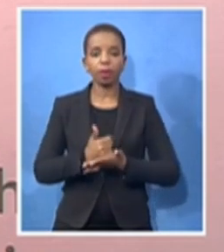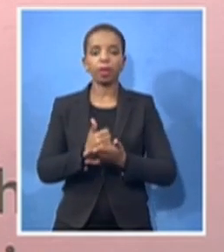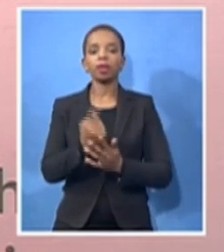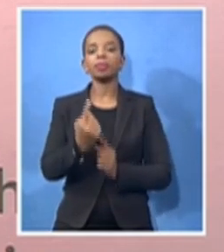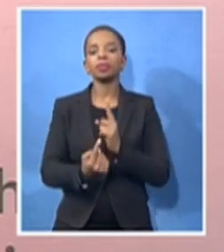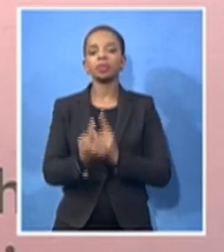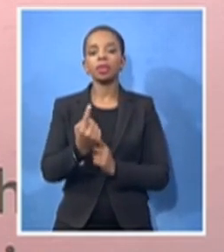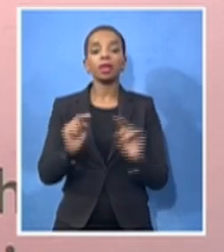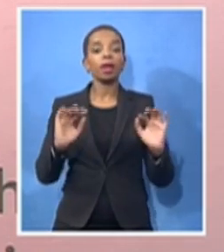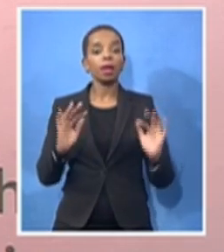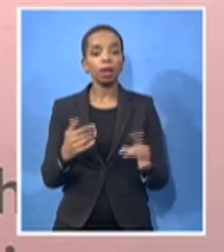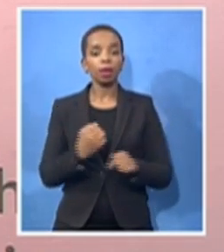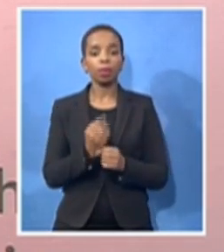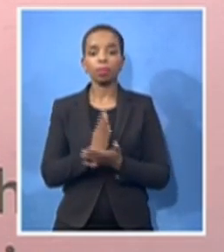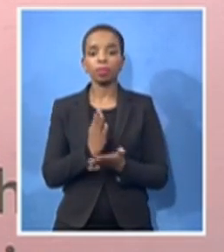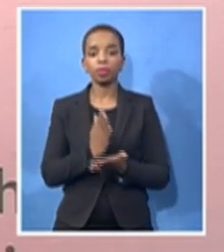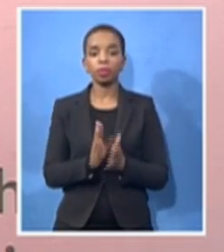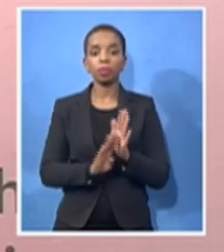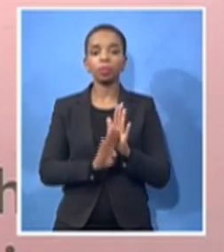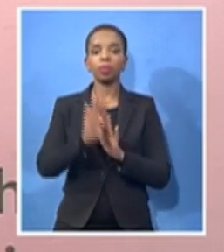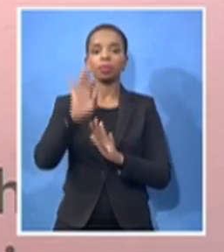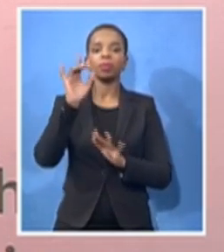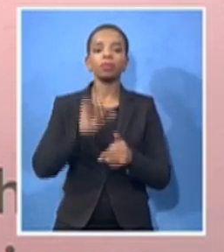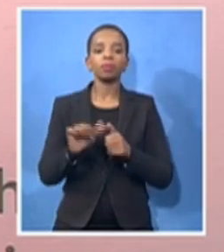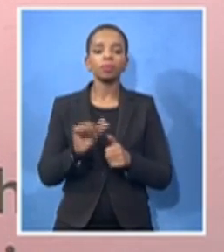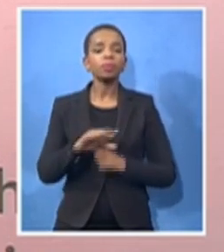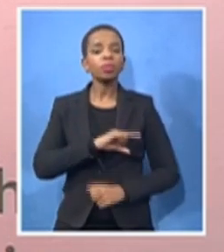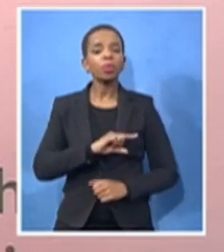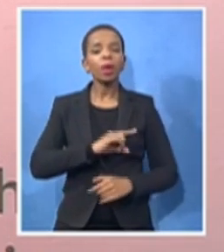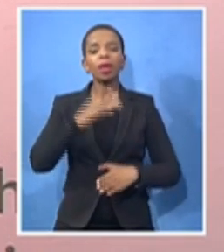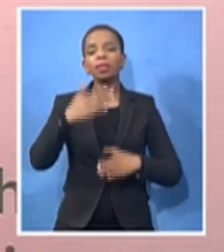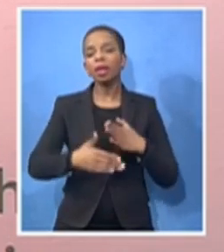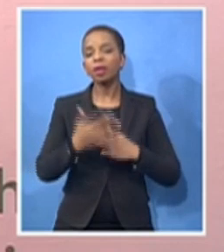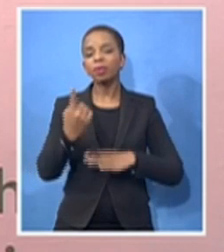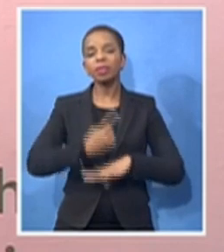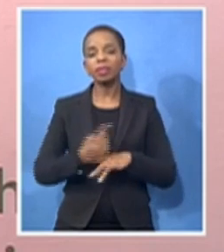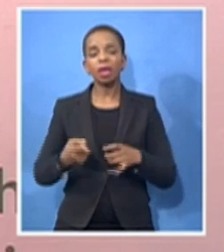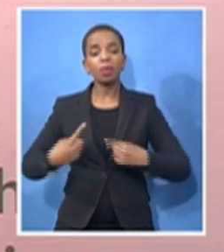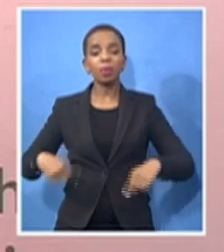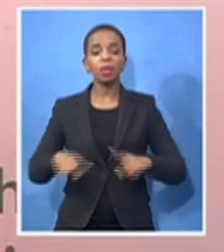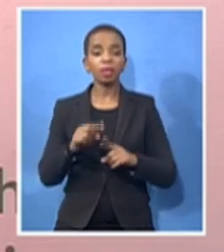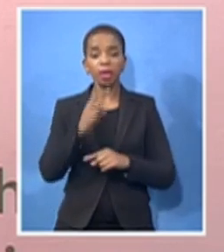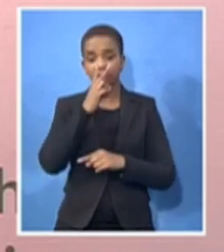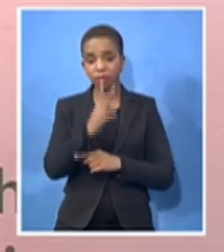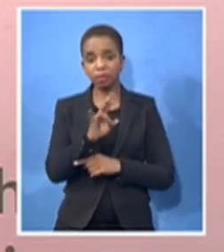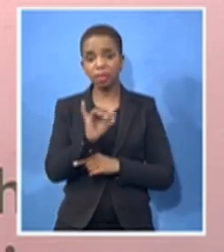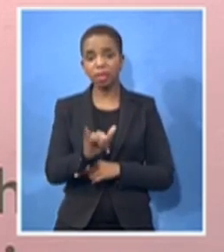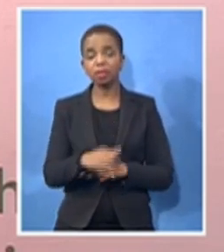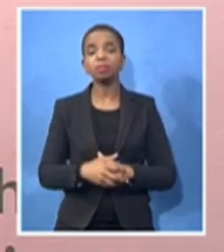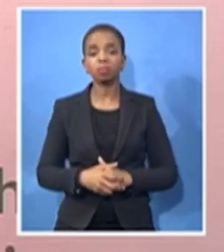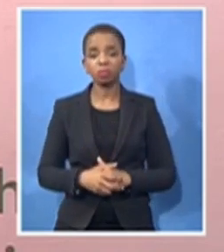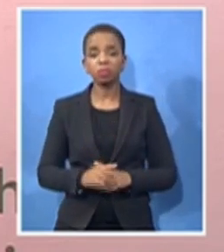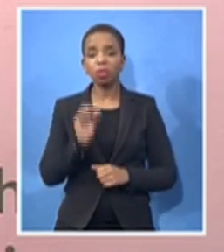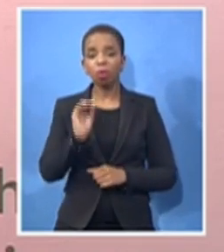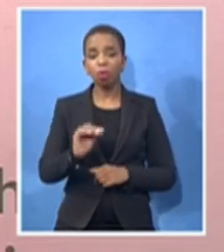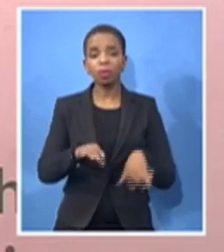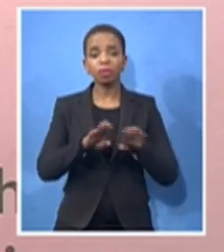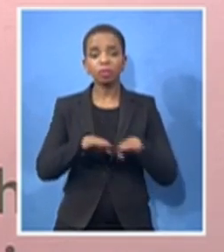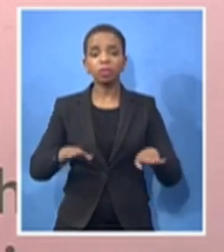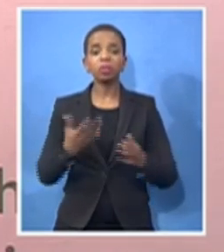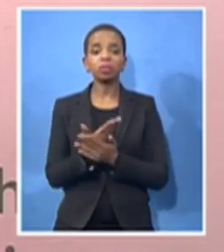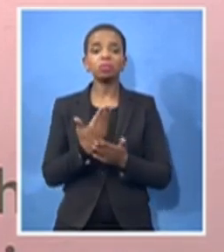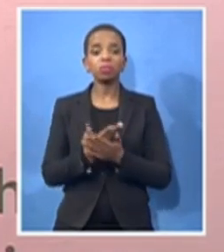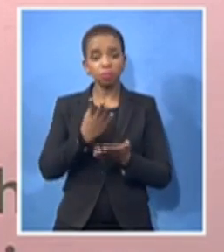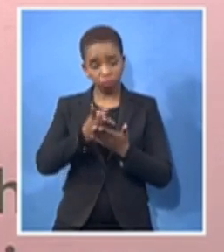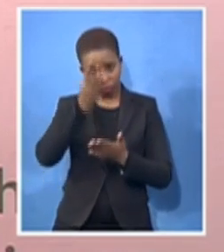are children who it might be possible to do e-learning from a distance, at home, but the bulk of the children in our